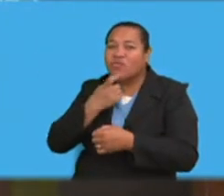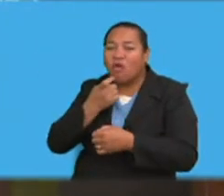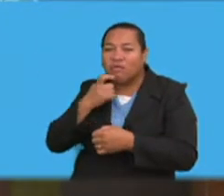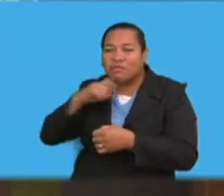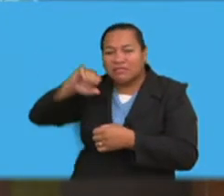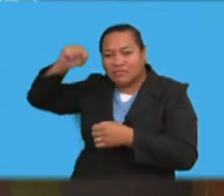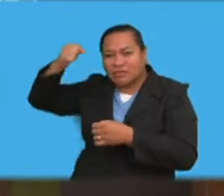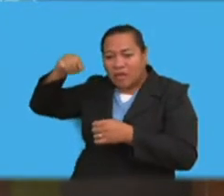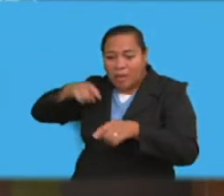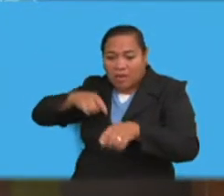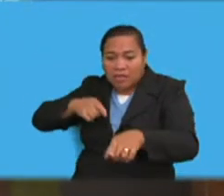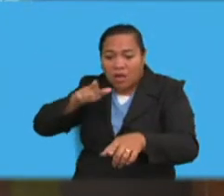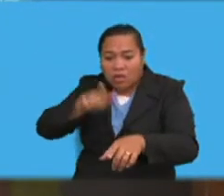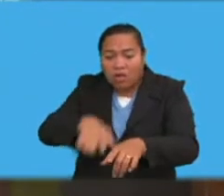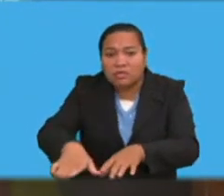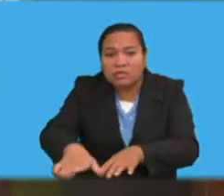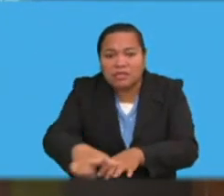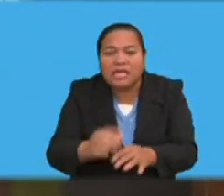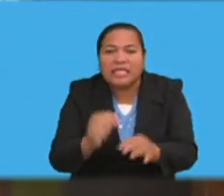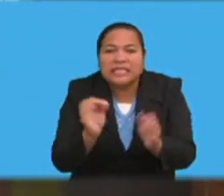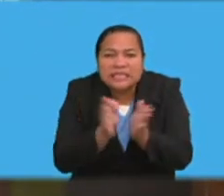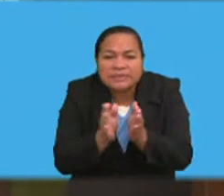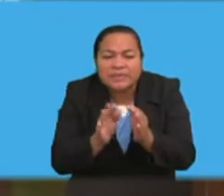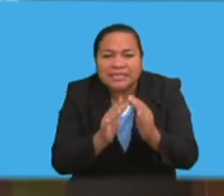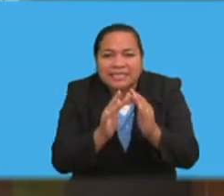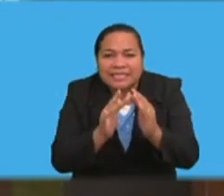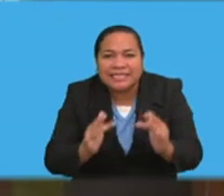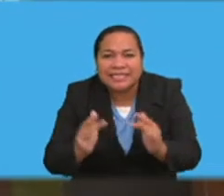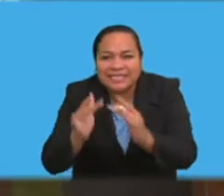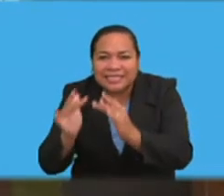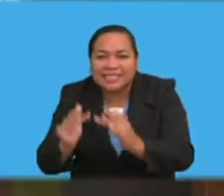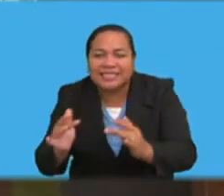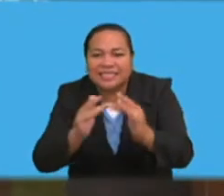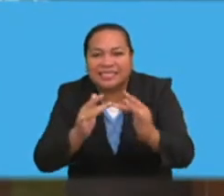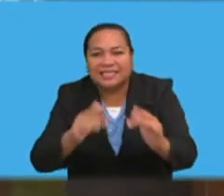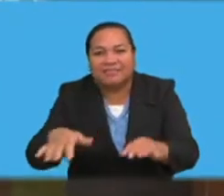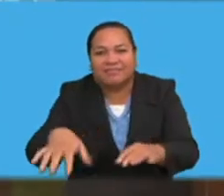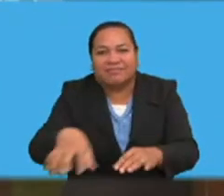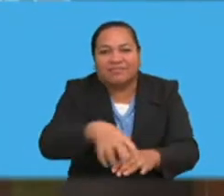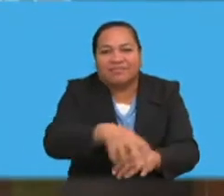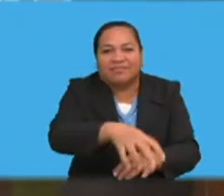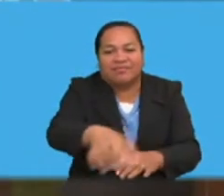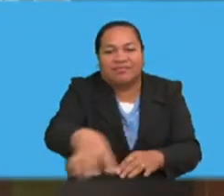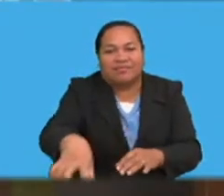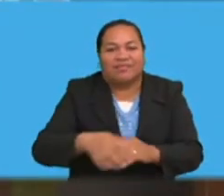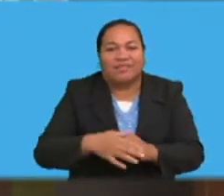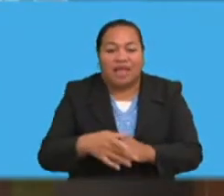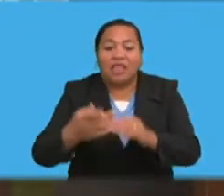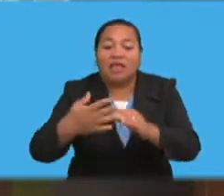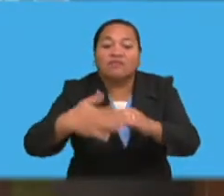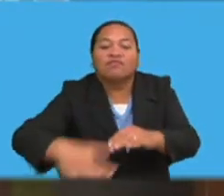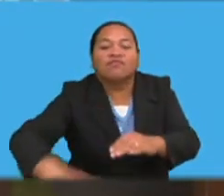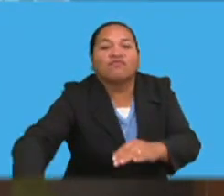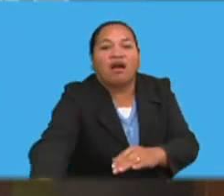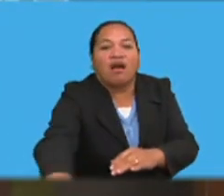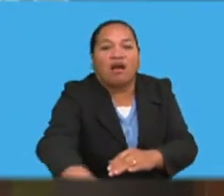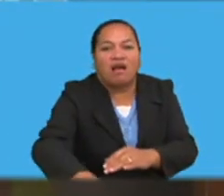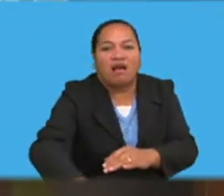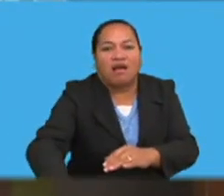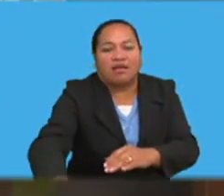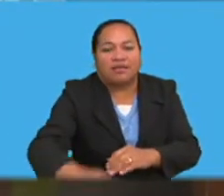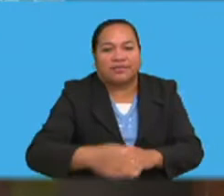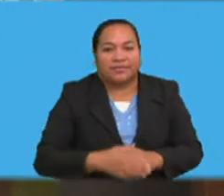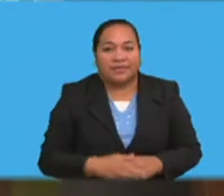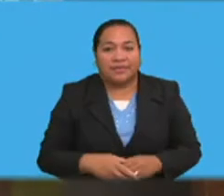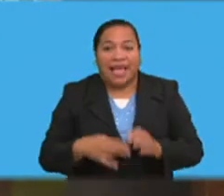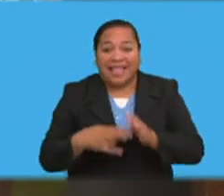the lower basin is covered by small hills and dominated by flat alluvial terrains at the valley bottom. Madam Speaker, Nadi River